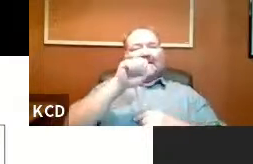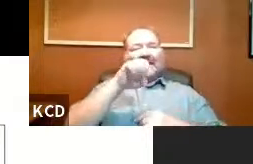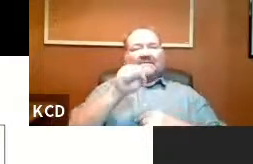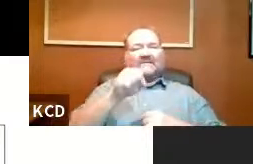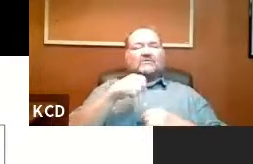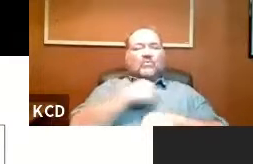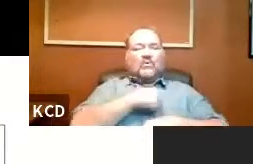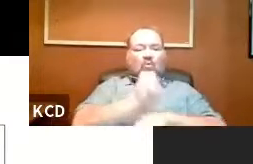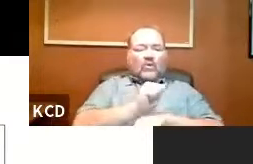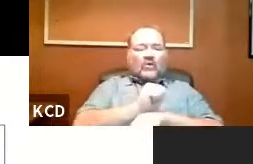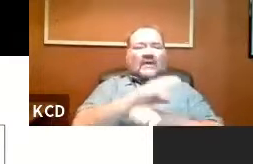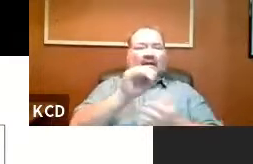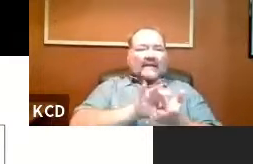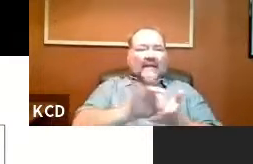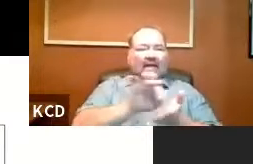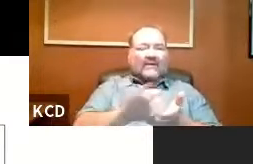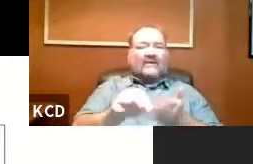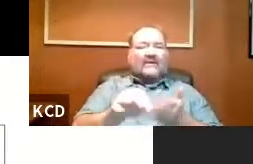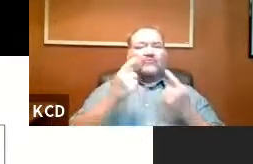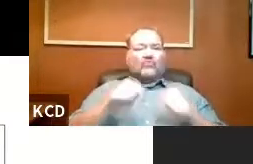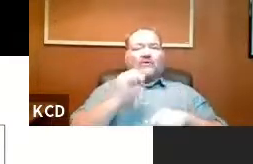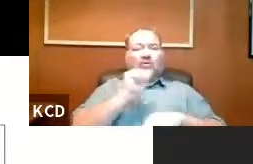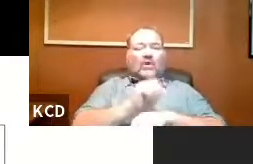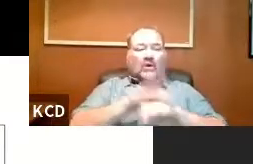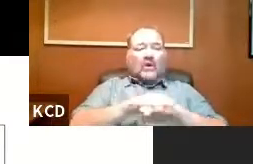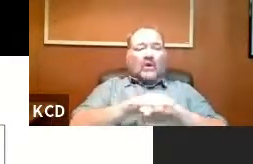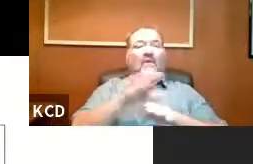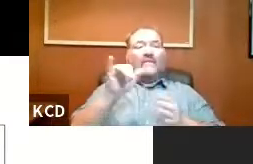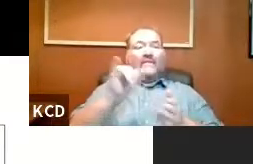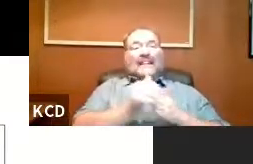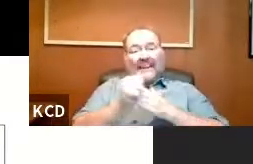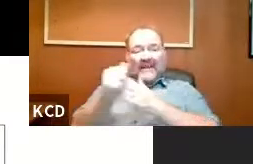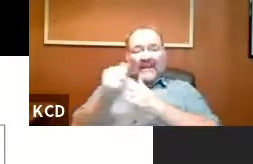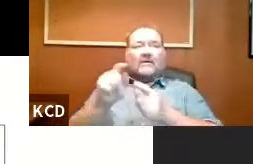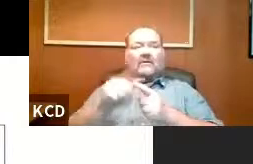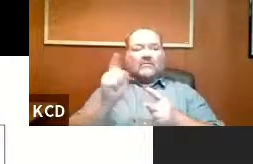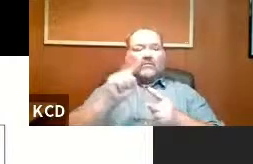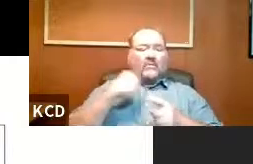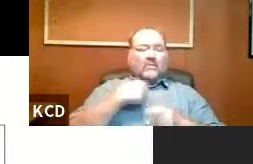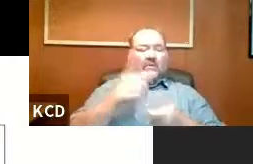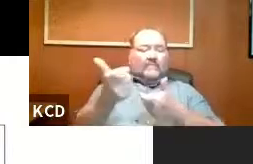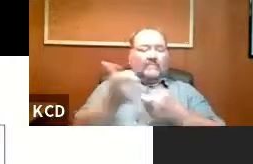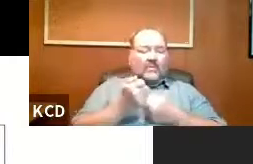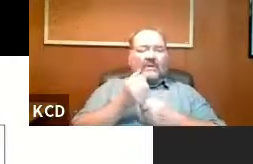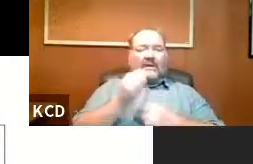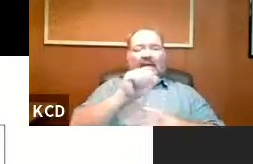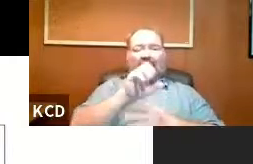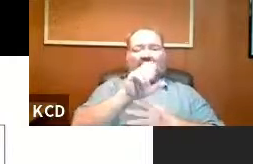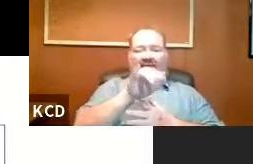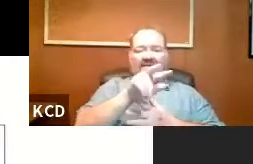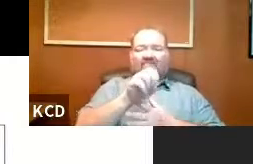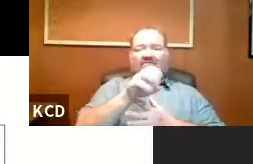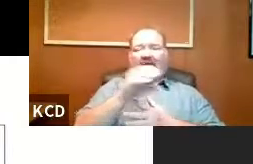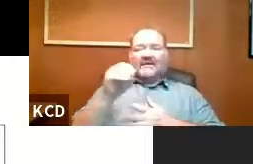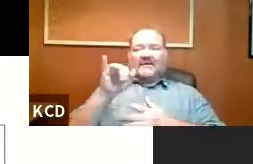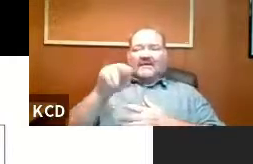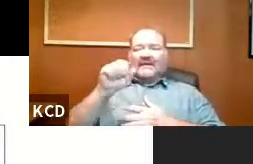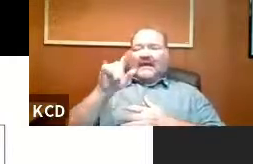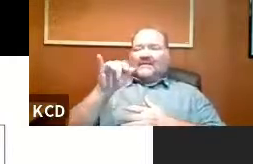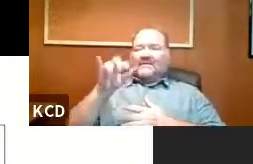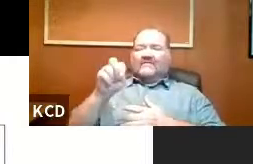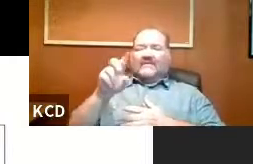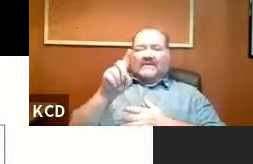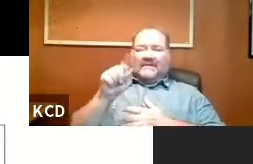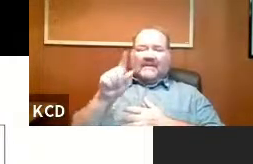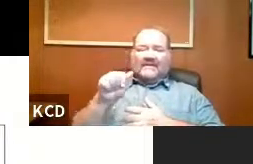and counting, and that's what we're trying to work on. And then that led to where we were pulling our inactive and active data using that geocode